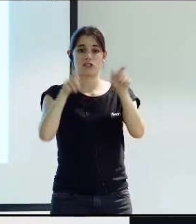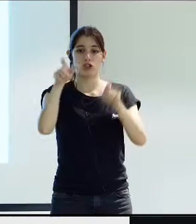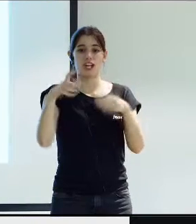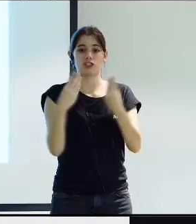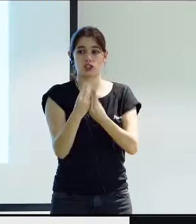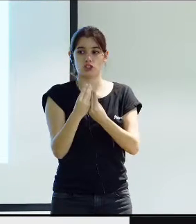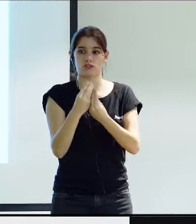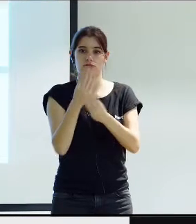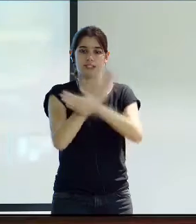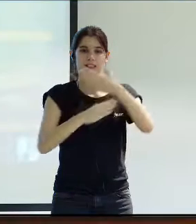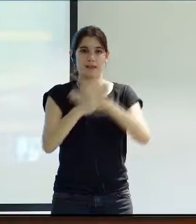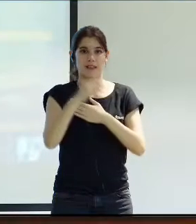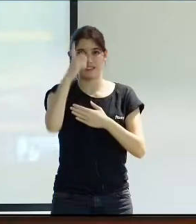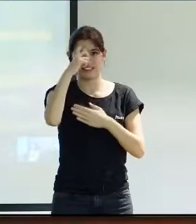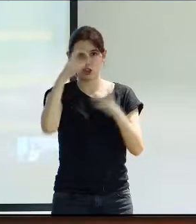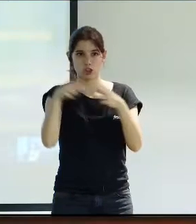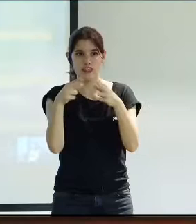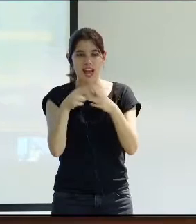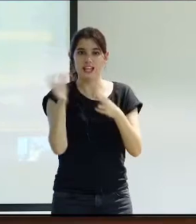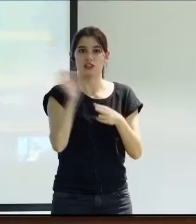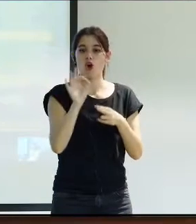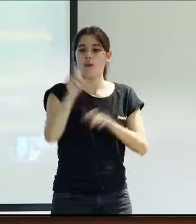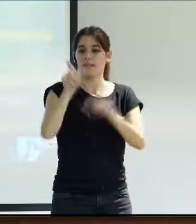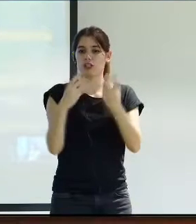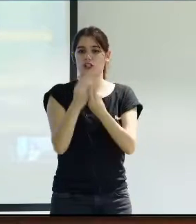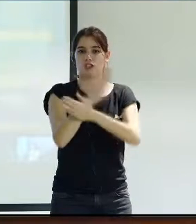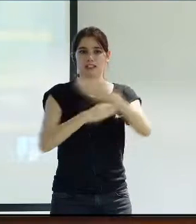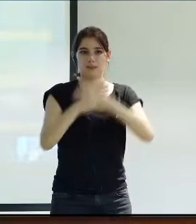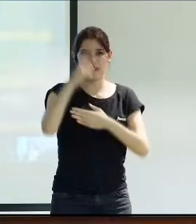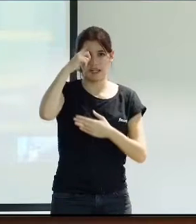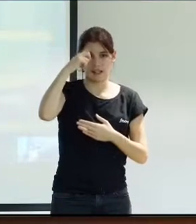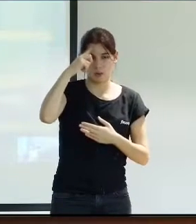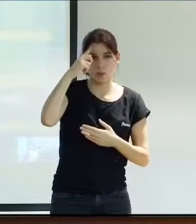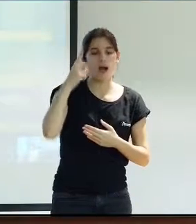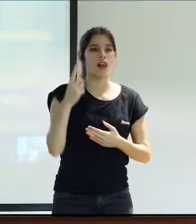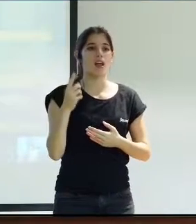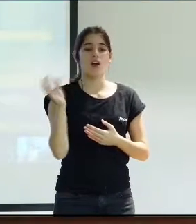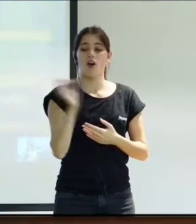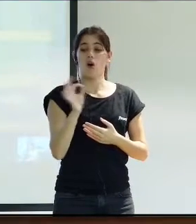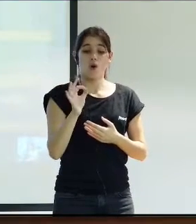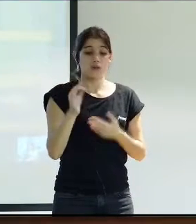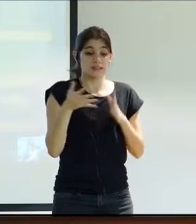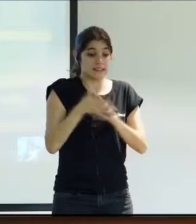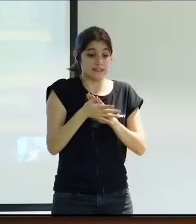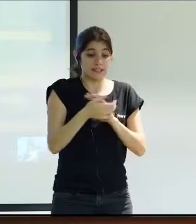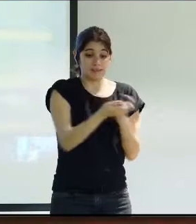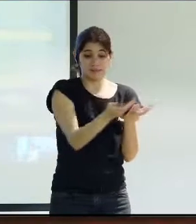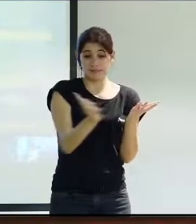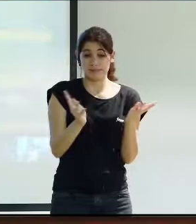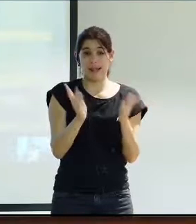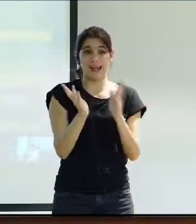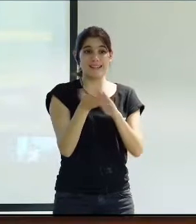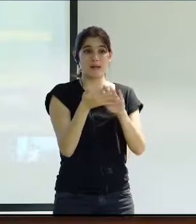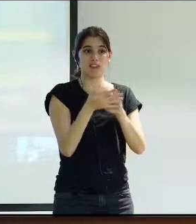with intellectual disabilities. So it is a matter of having access to the